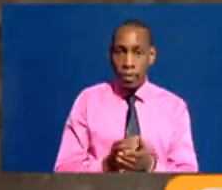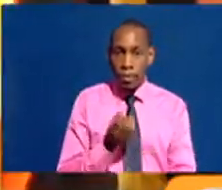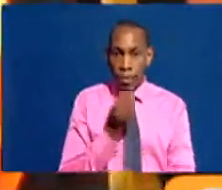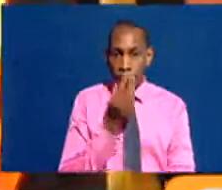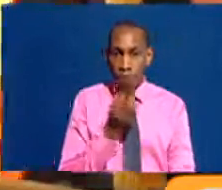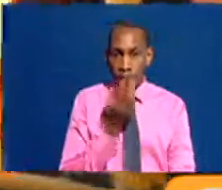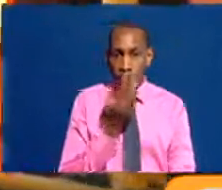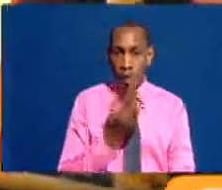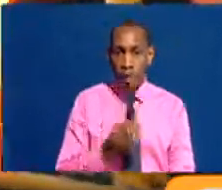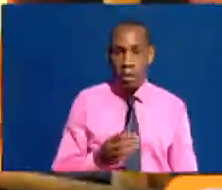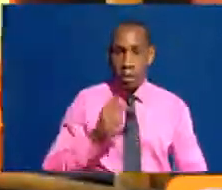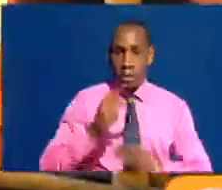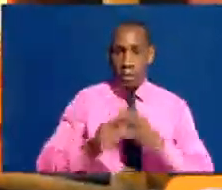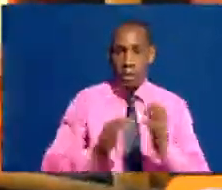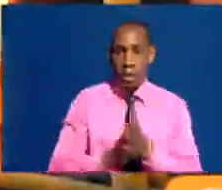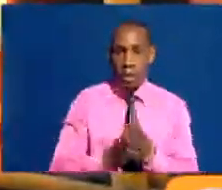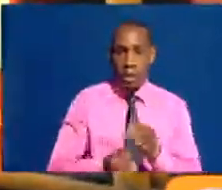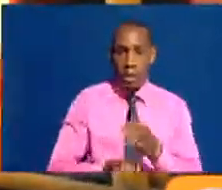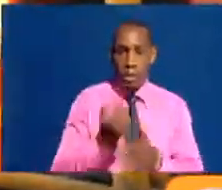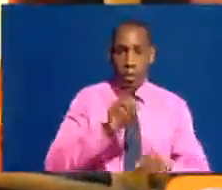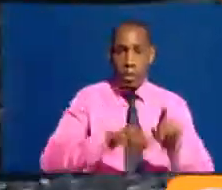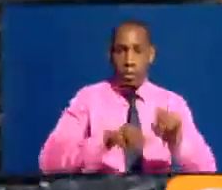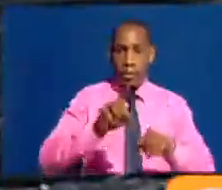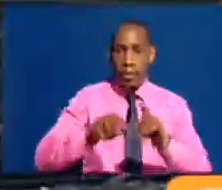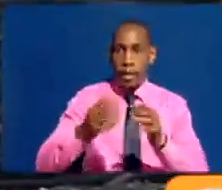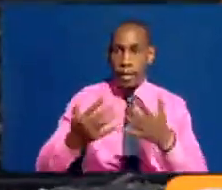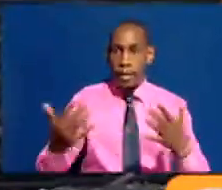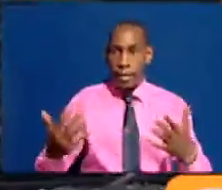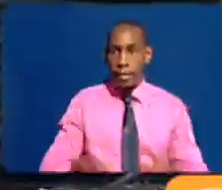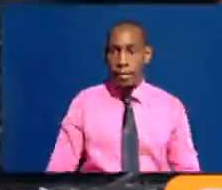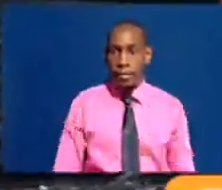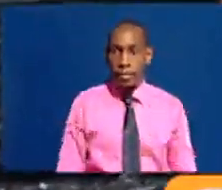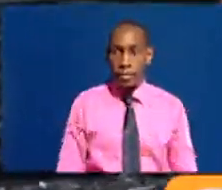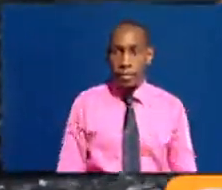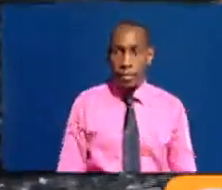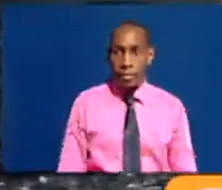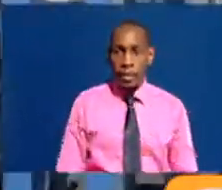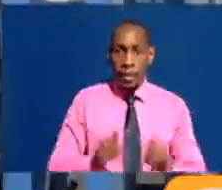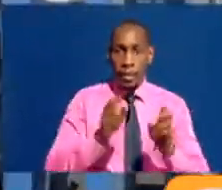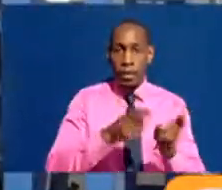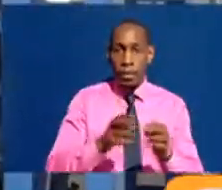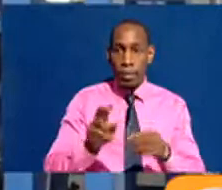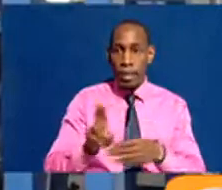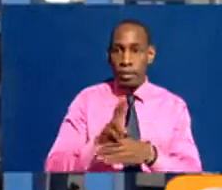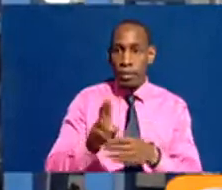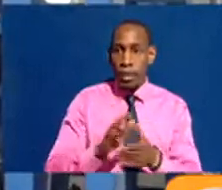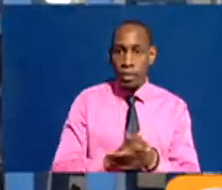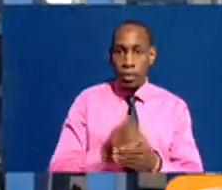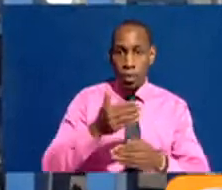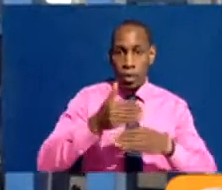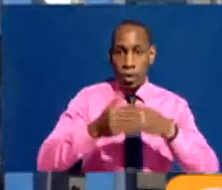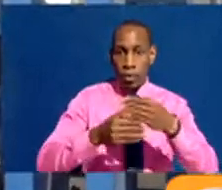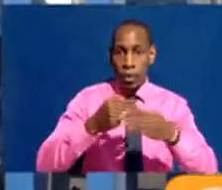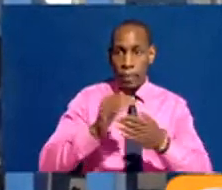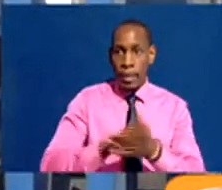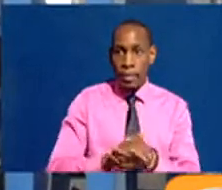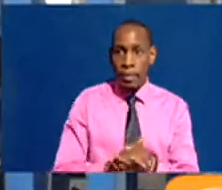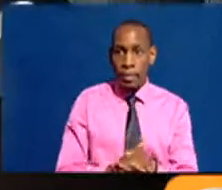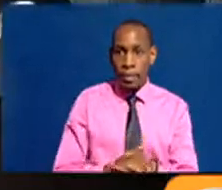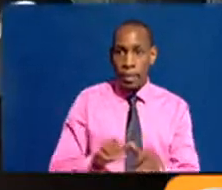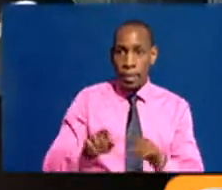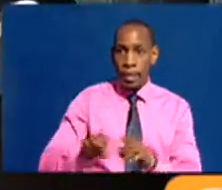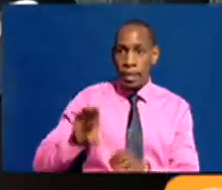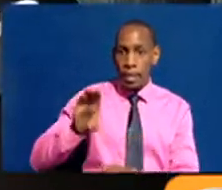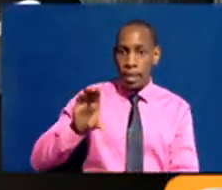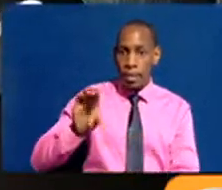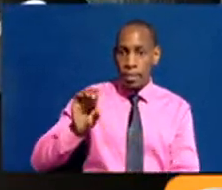give different types of steel. TMT bars are the one we normally use for construction. And then coil is the